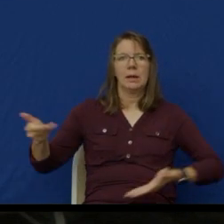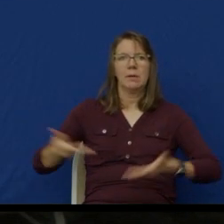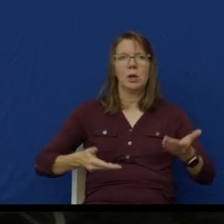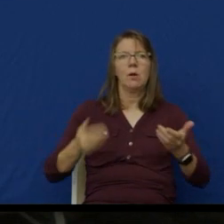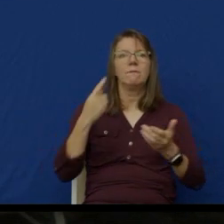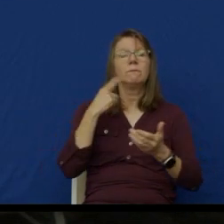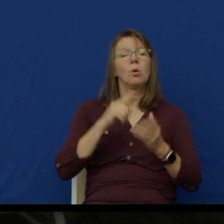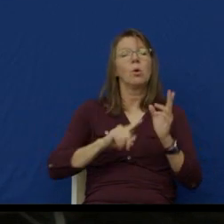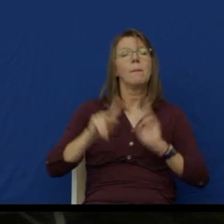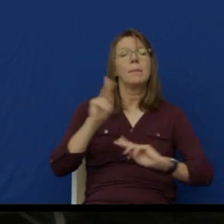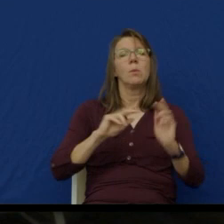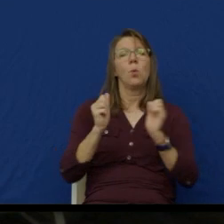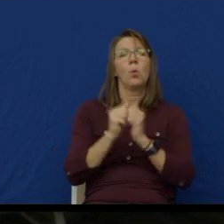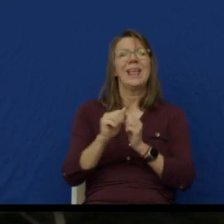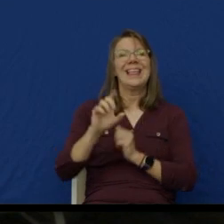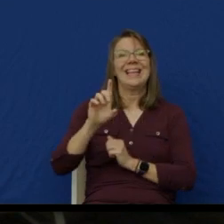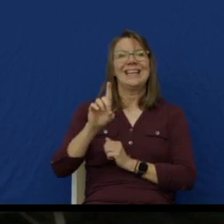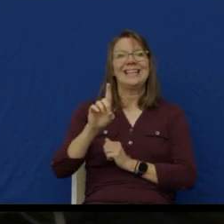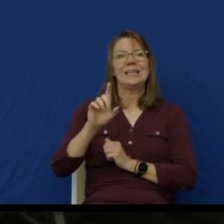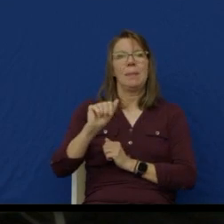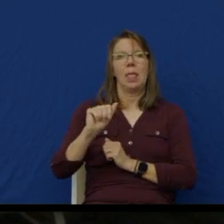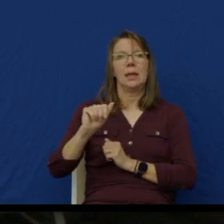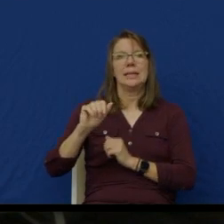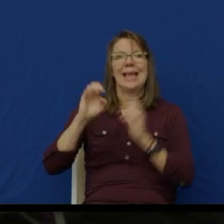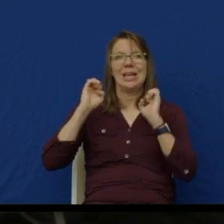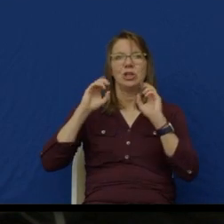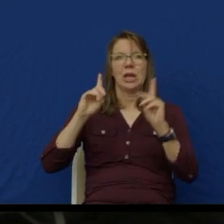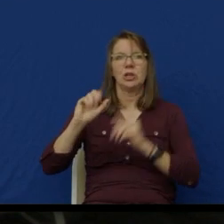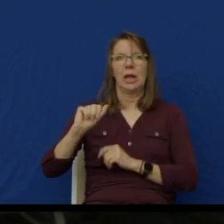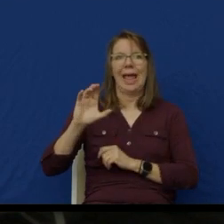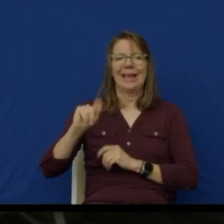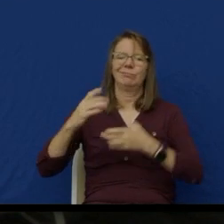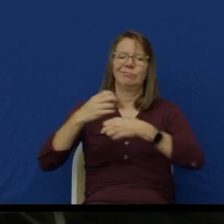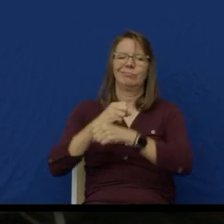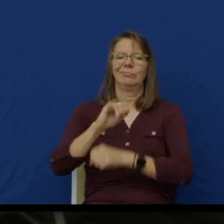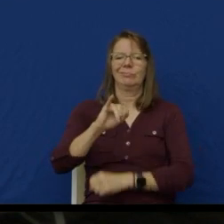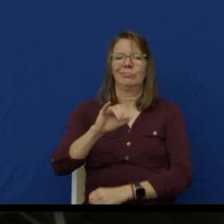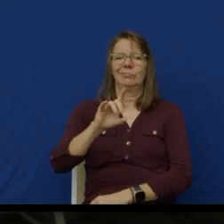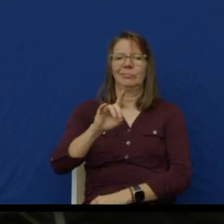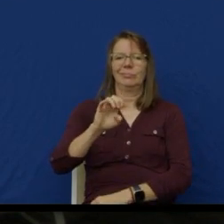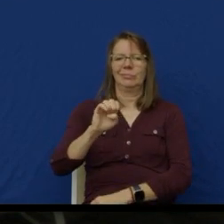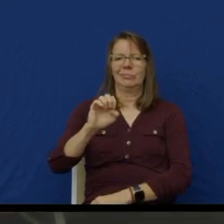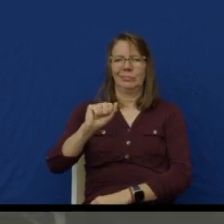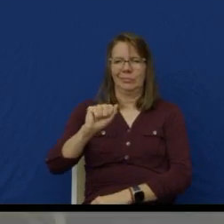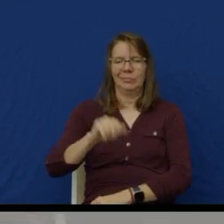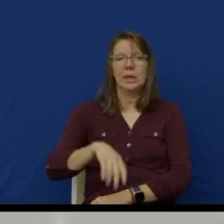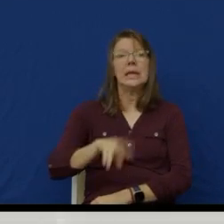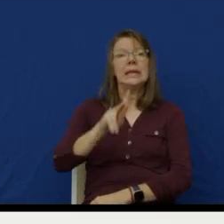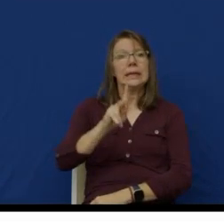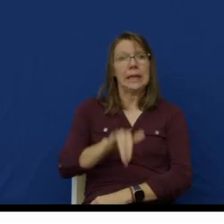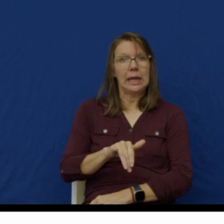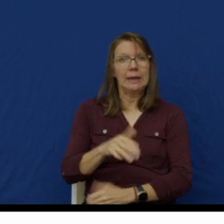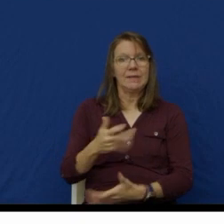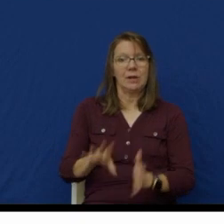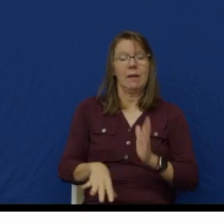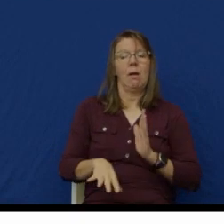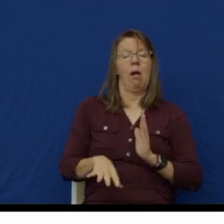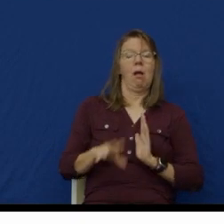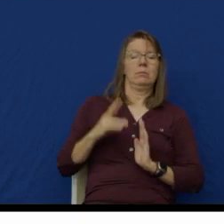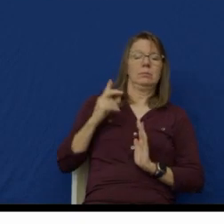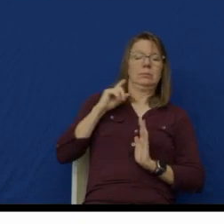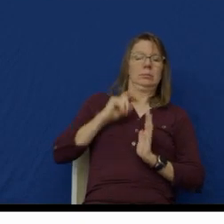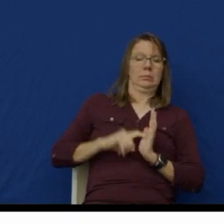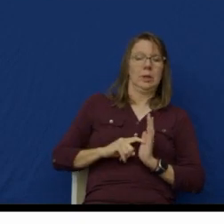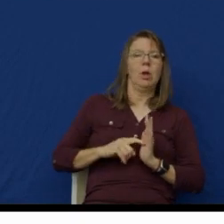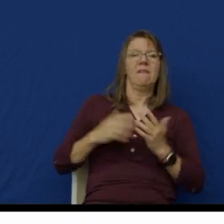Disabilities Education Act, IDEA. Kentucky was found to meet the requirements and purposes of Part B of the